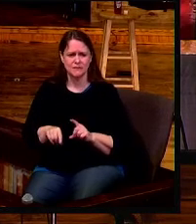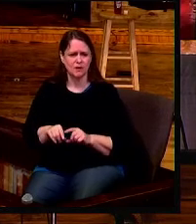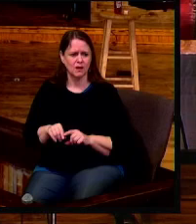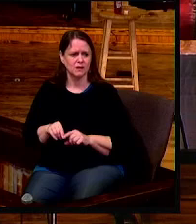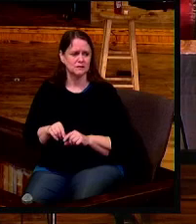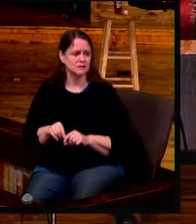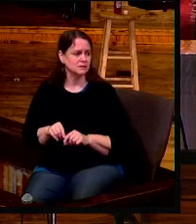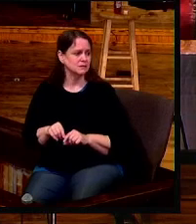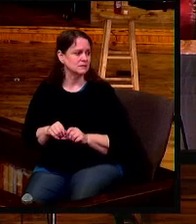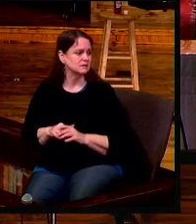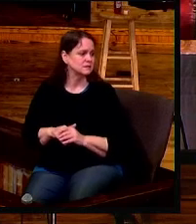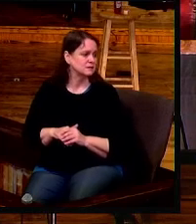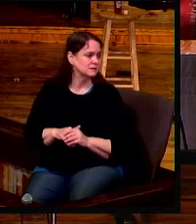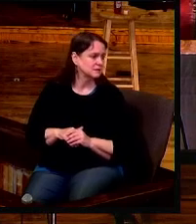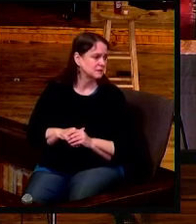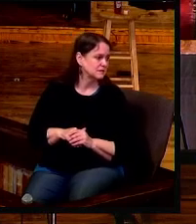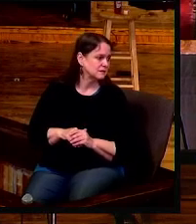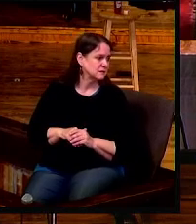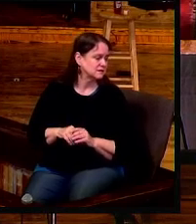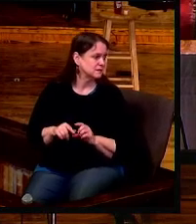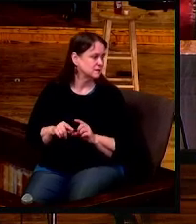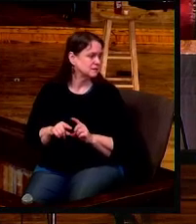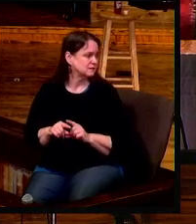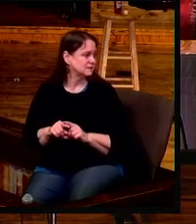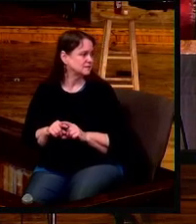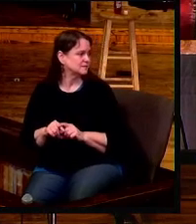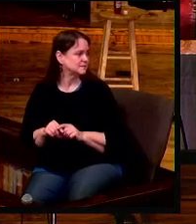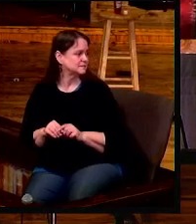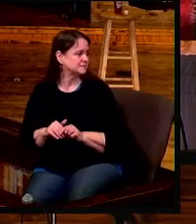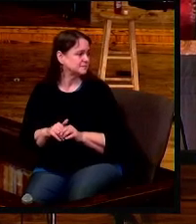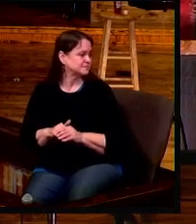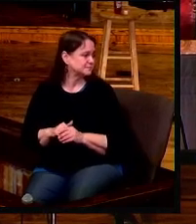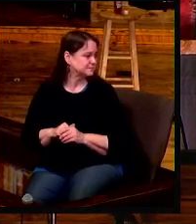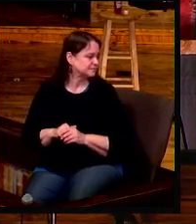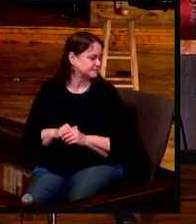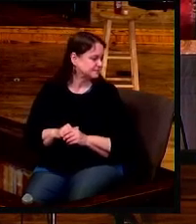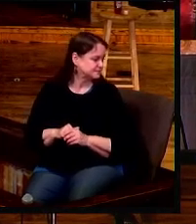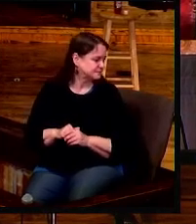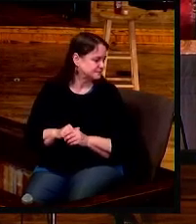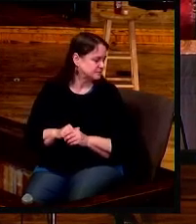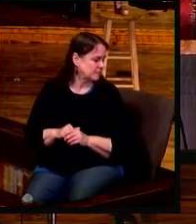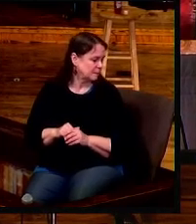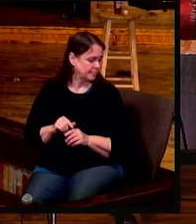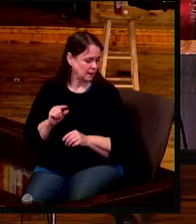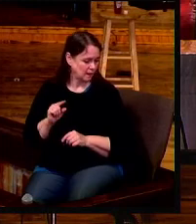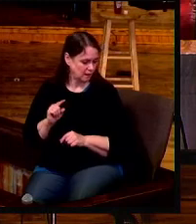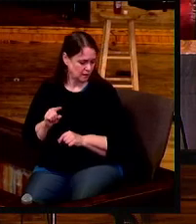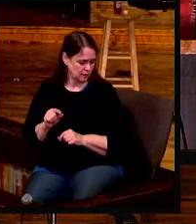translate to your spouse or your children the same, because you've changed atmosphere.